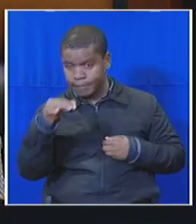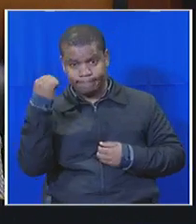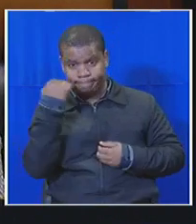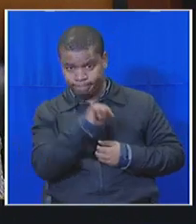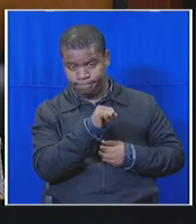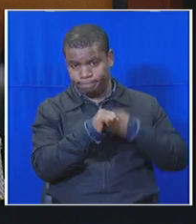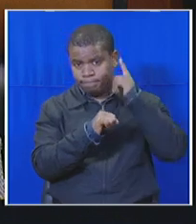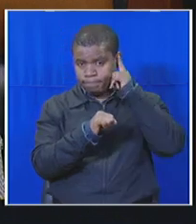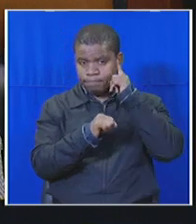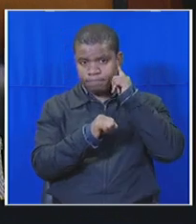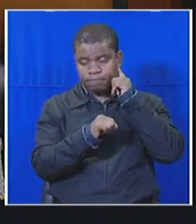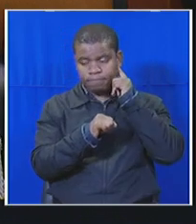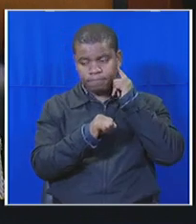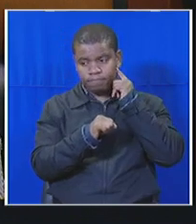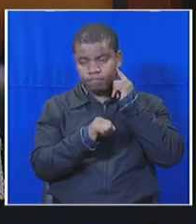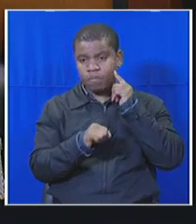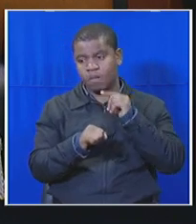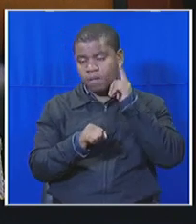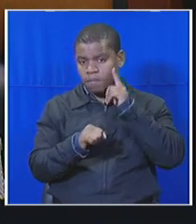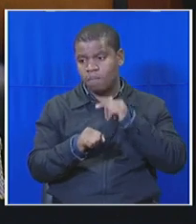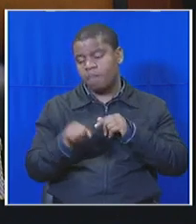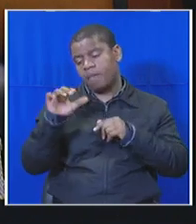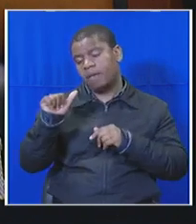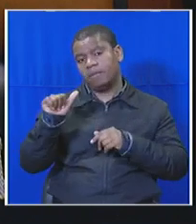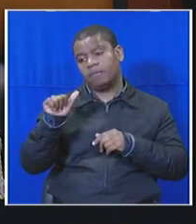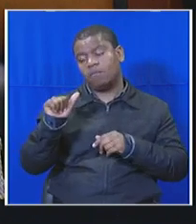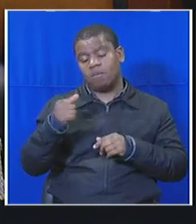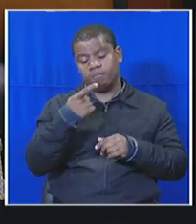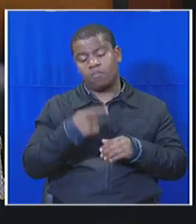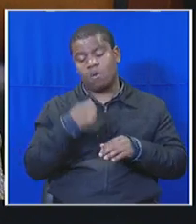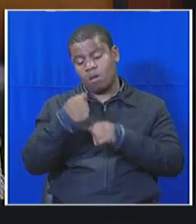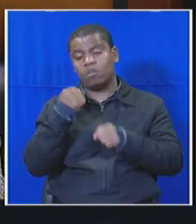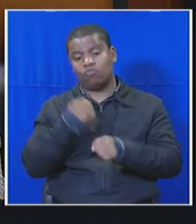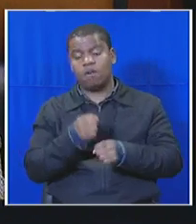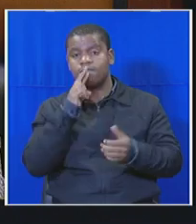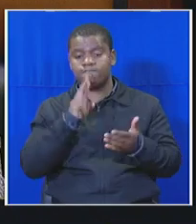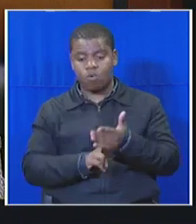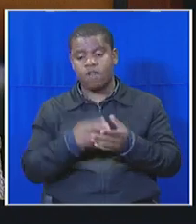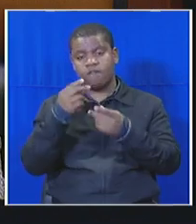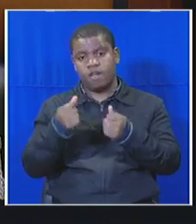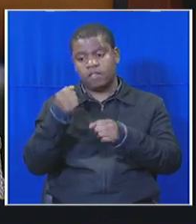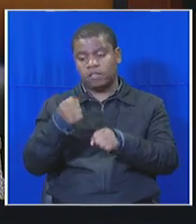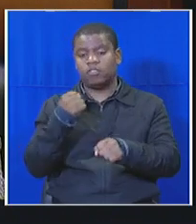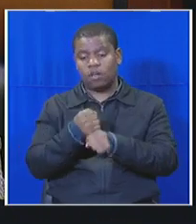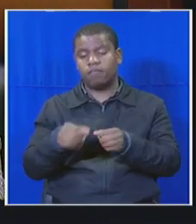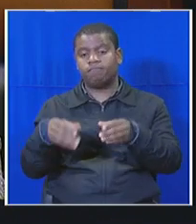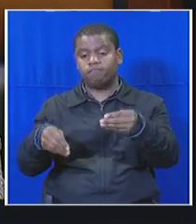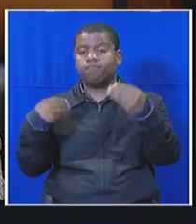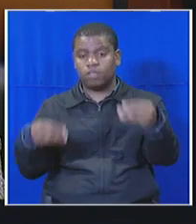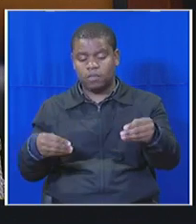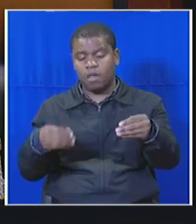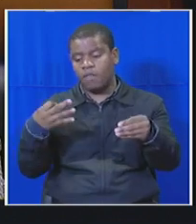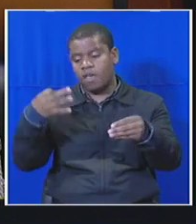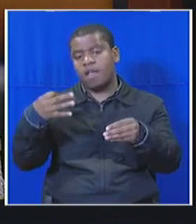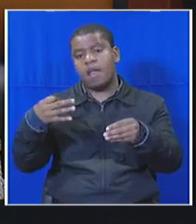report of the Committee on Public Accounts, on 8th report, on annual report, financial statement of the third-party funds,